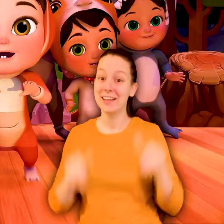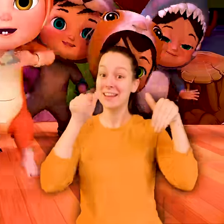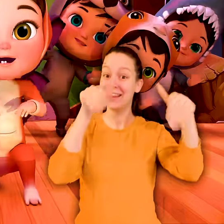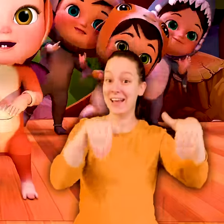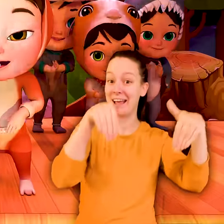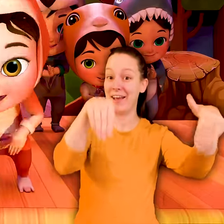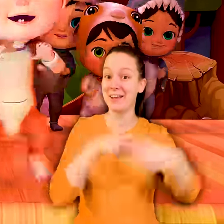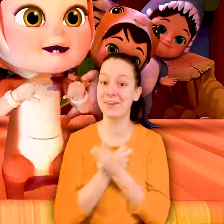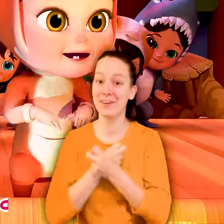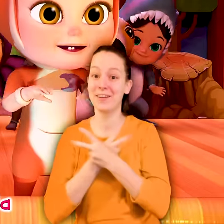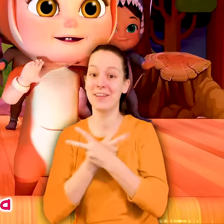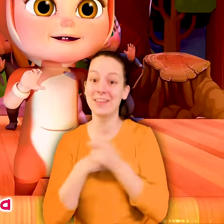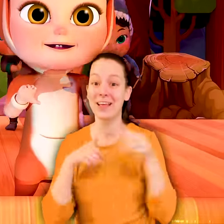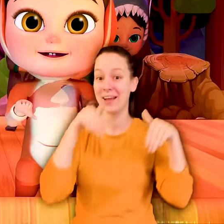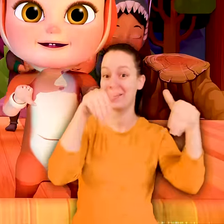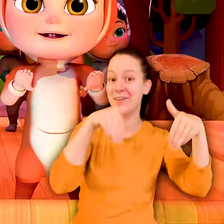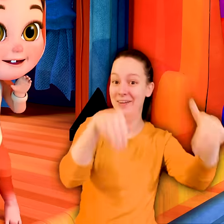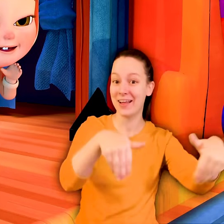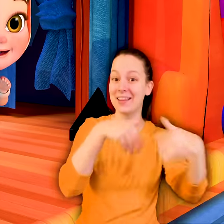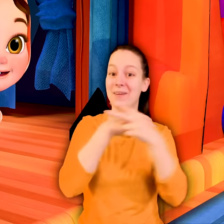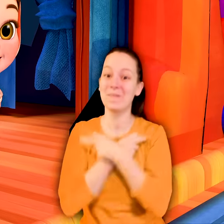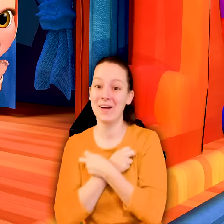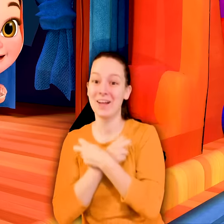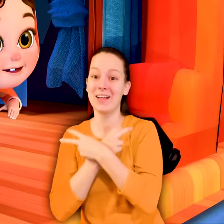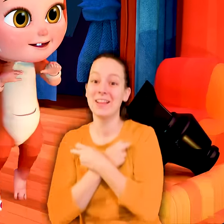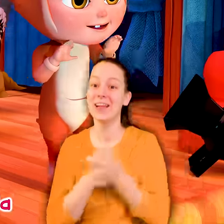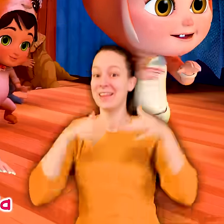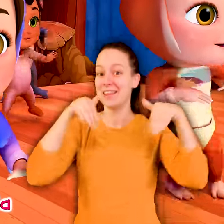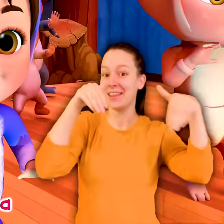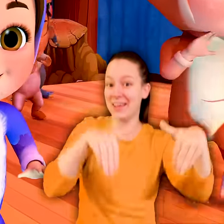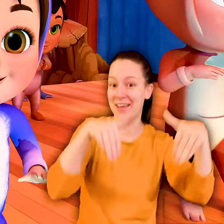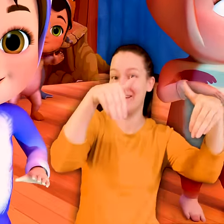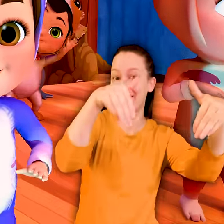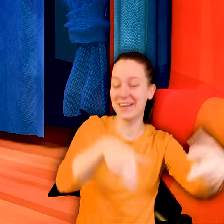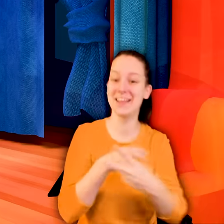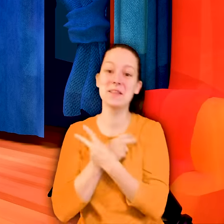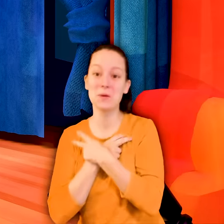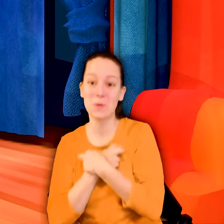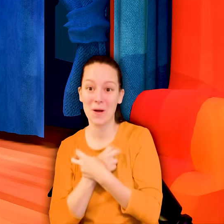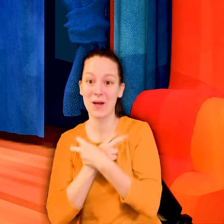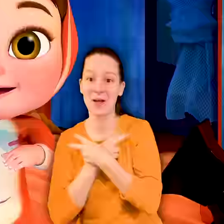the kangaroo and the koala the kangaroo and the koala